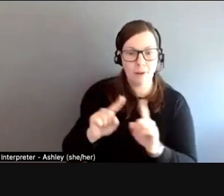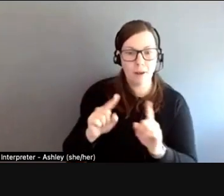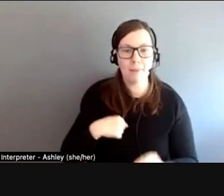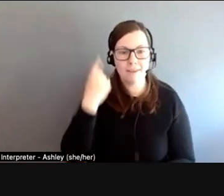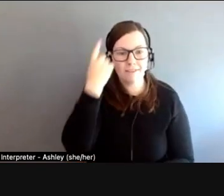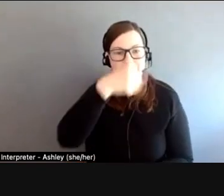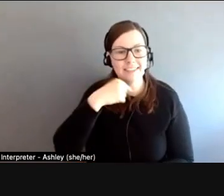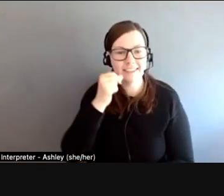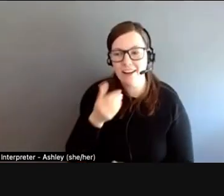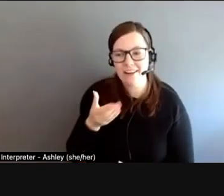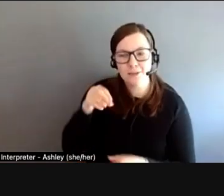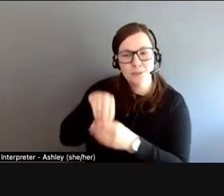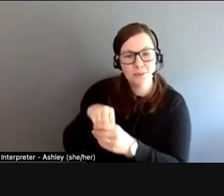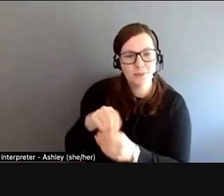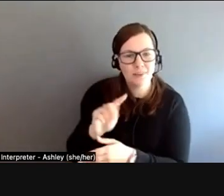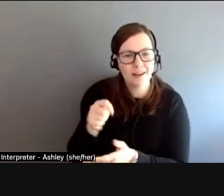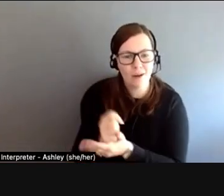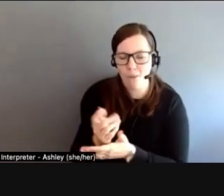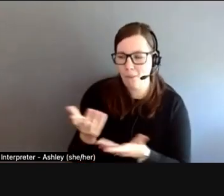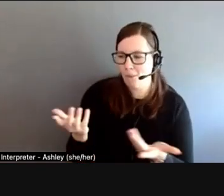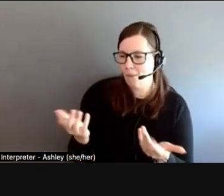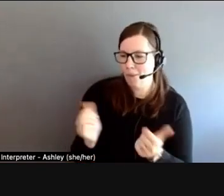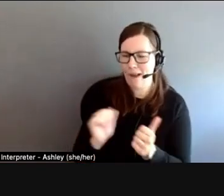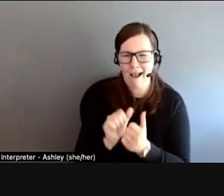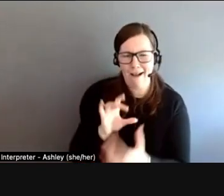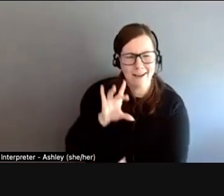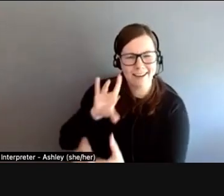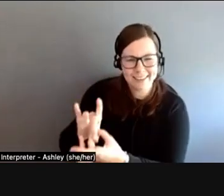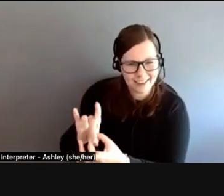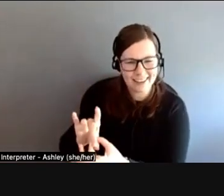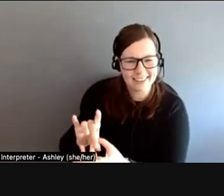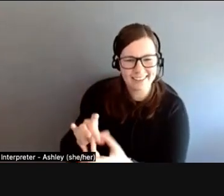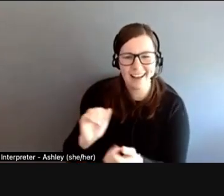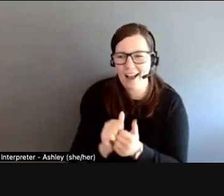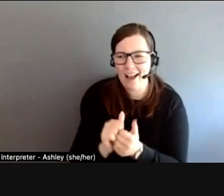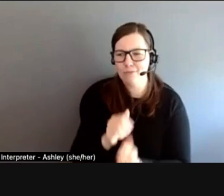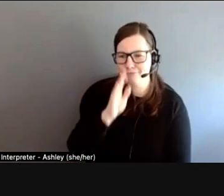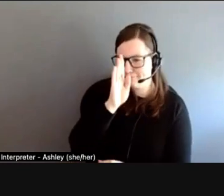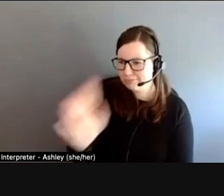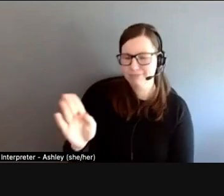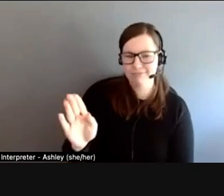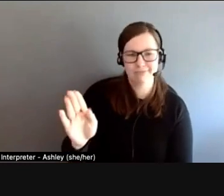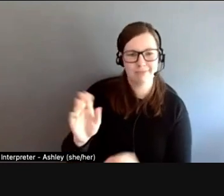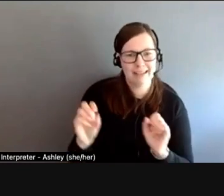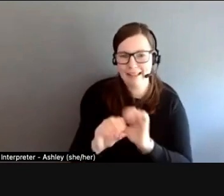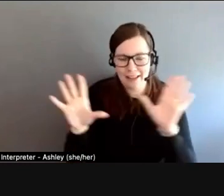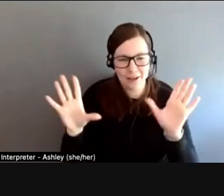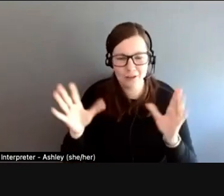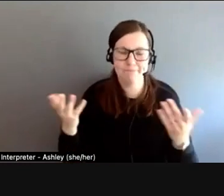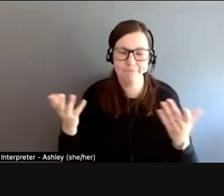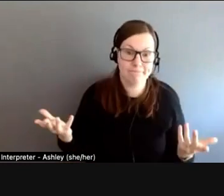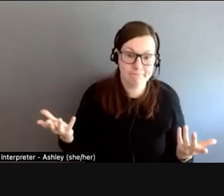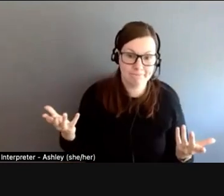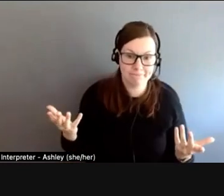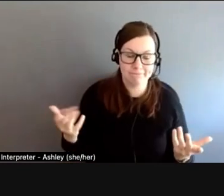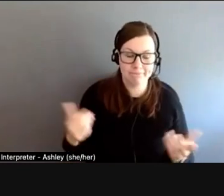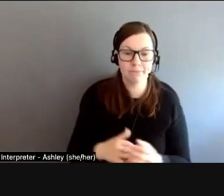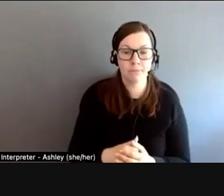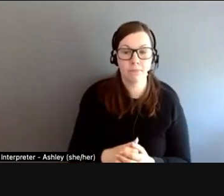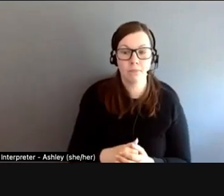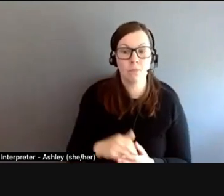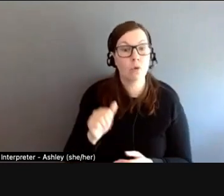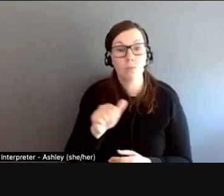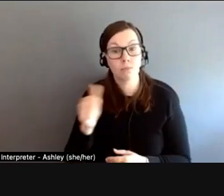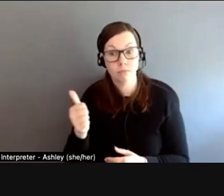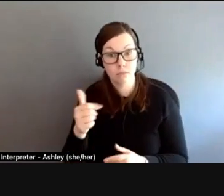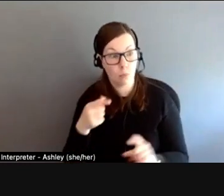I do that in a simple, direct, and user-friendly manner? I wanted them to be short because what I noticed